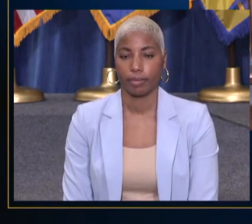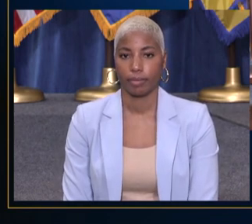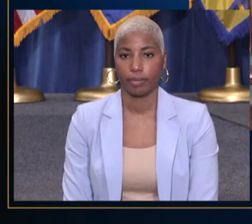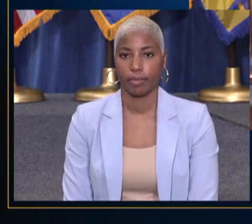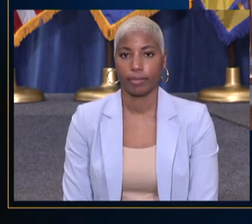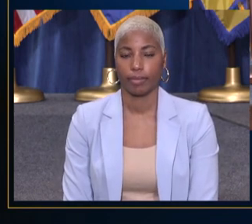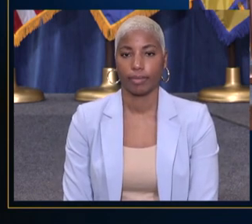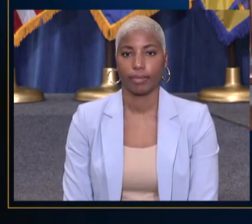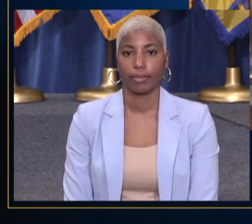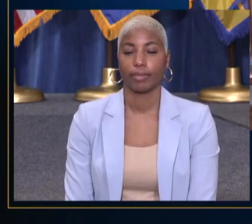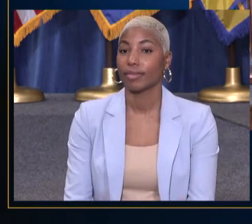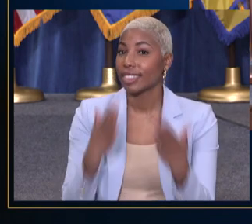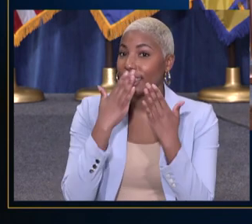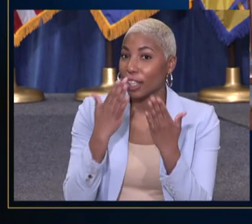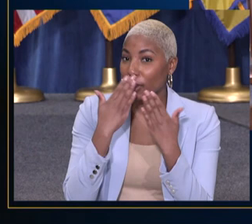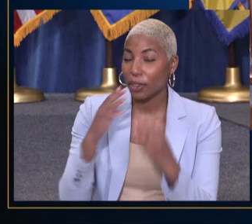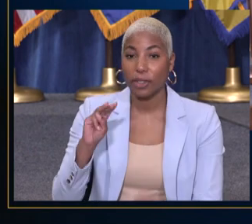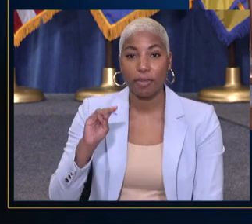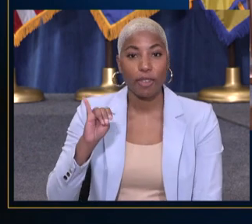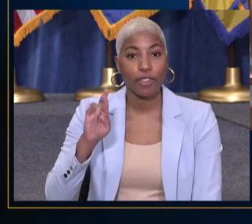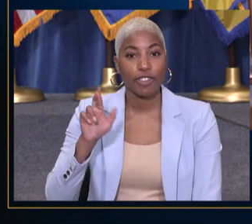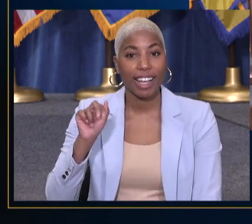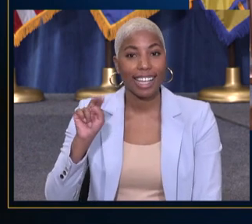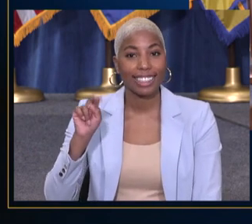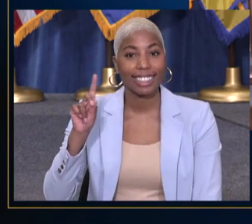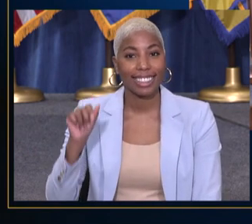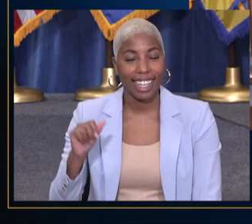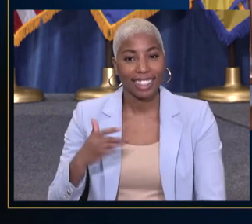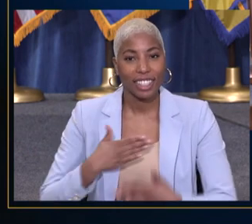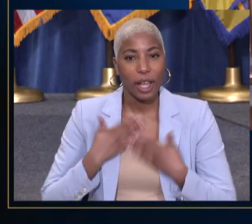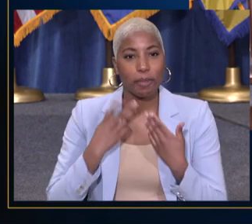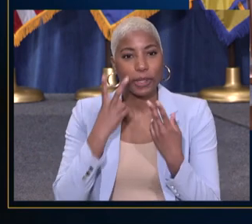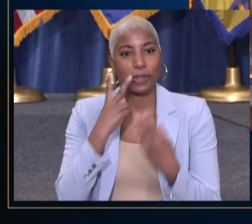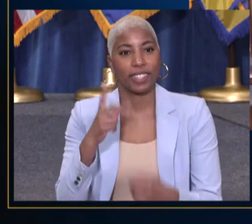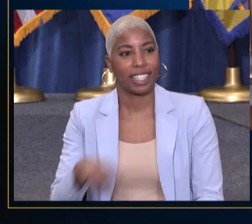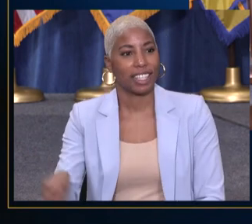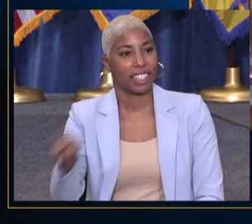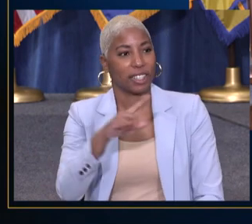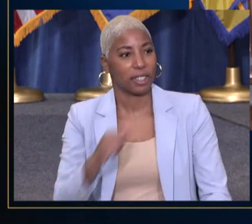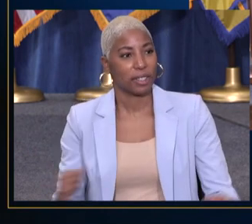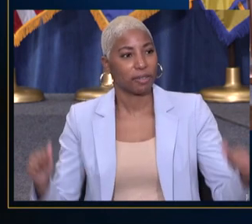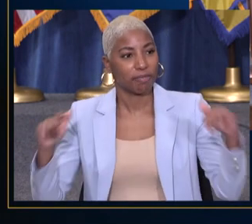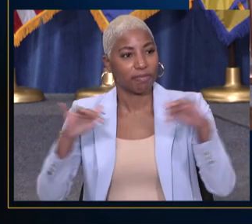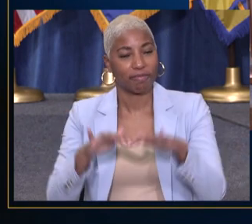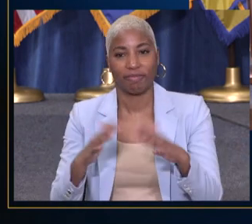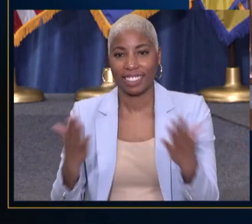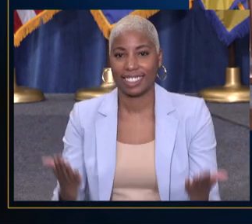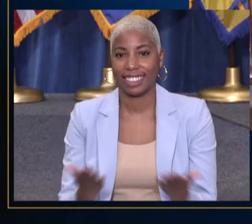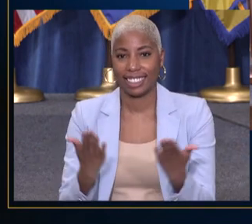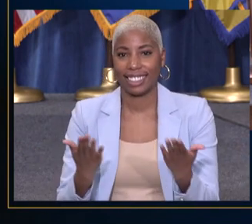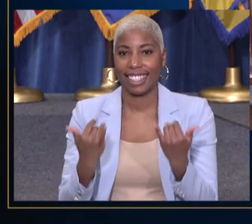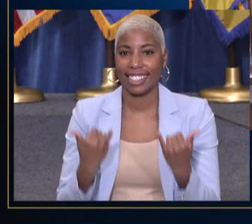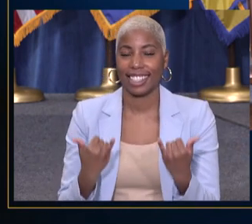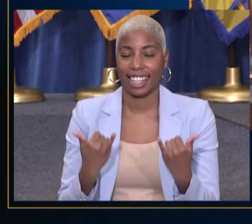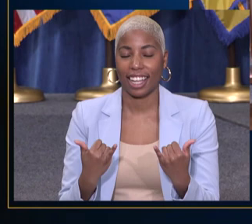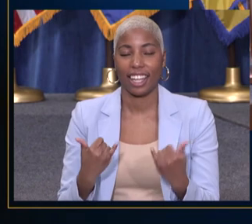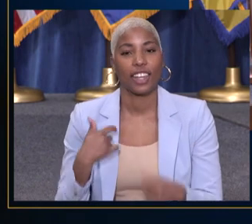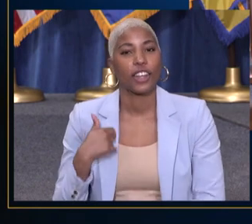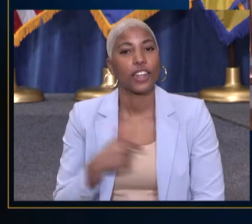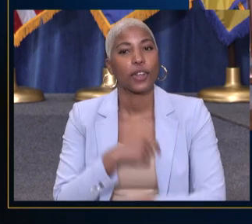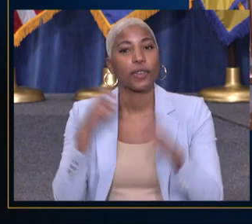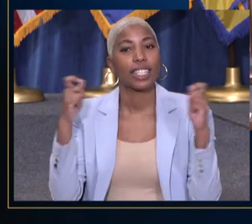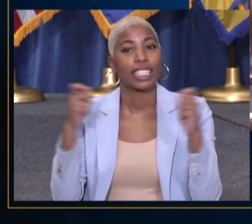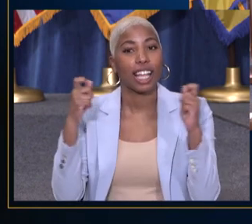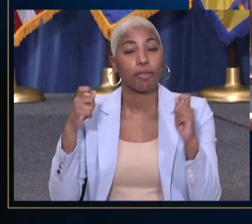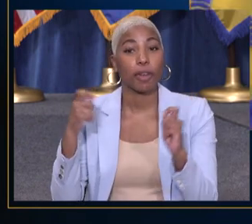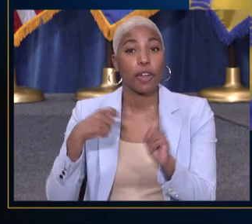So thank you, Miranda. So glad to see many of us here today. And while we celebrate a